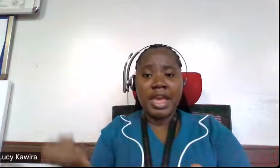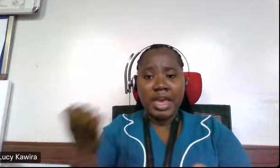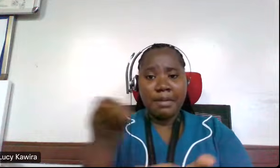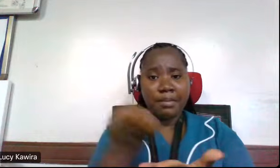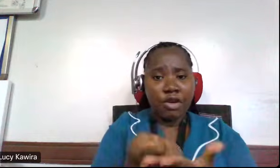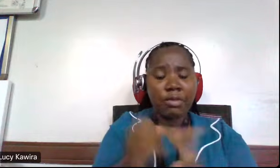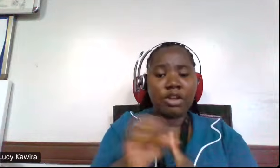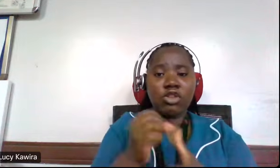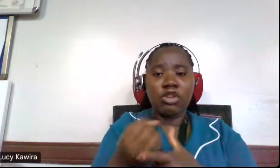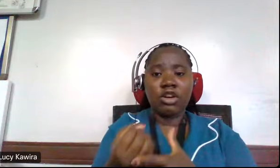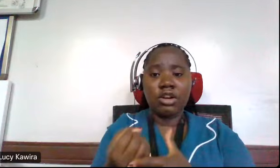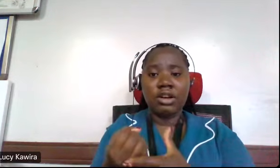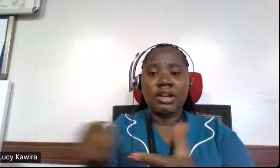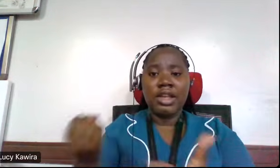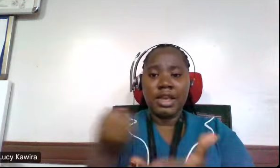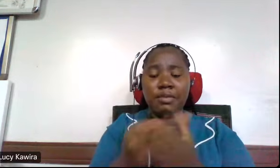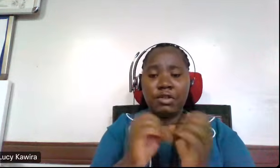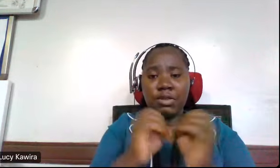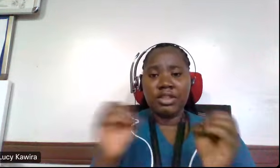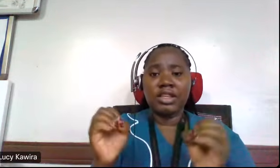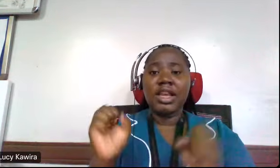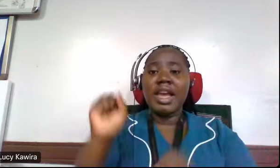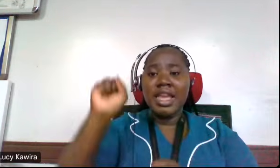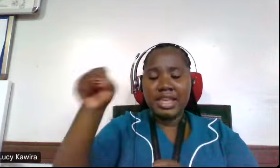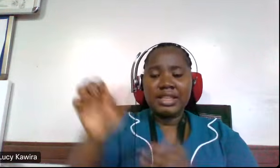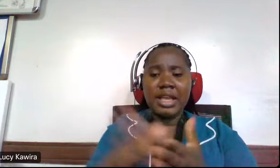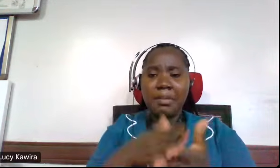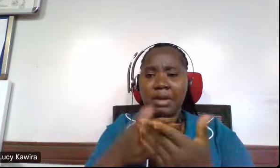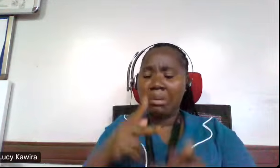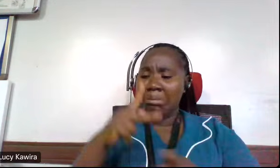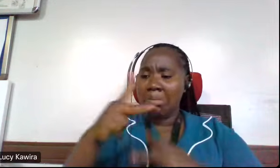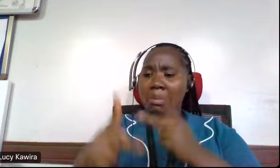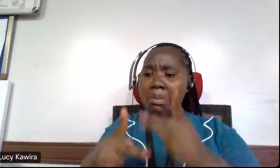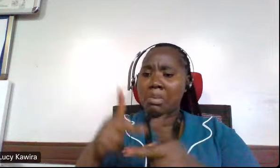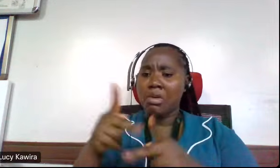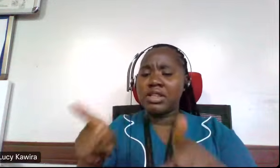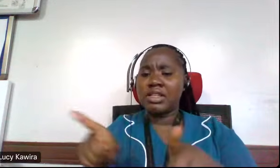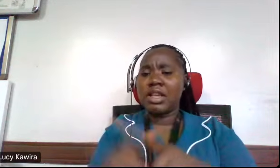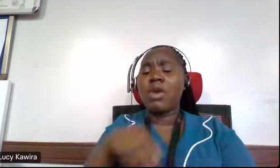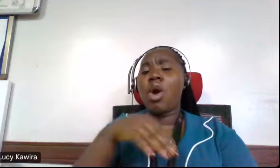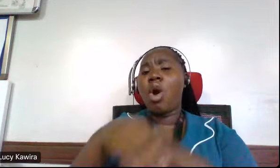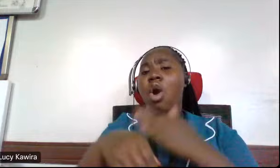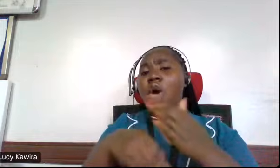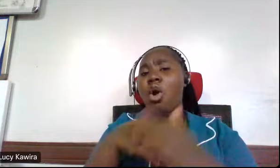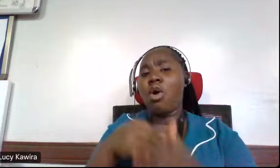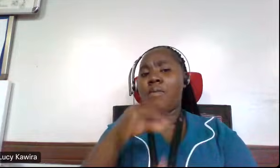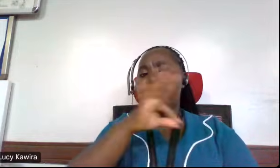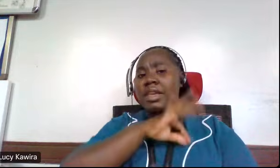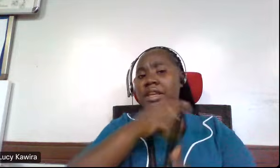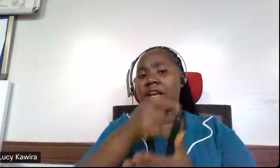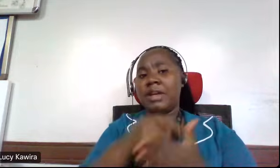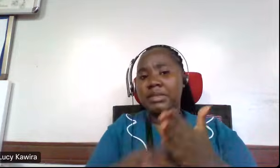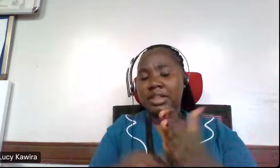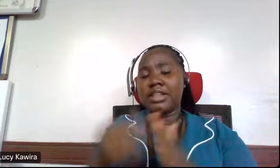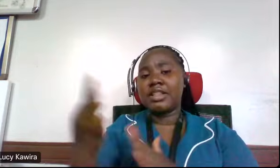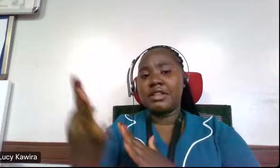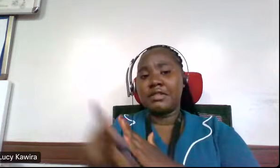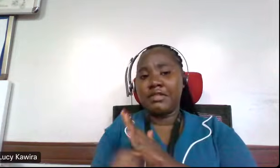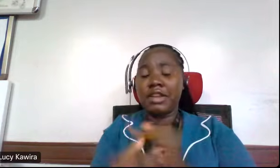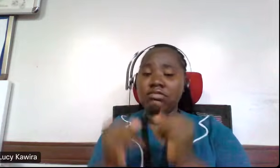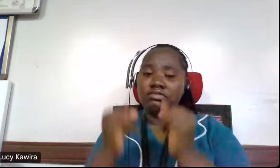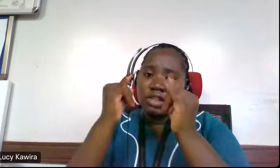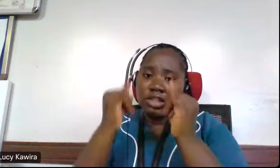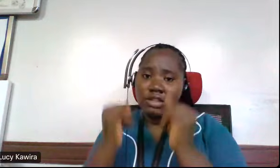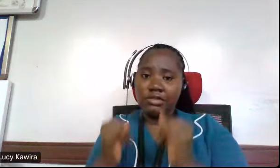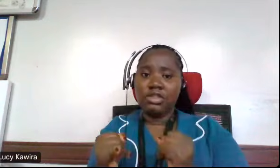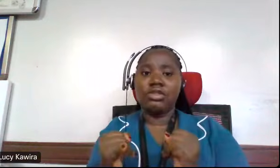So yes, it applies. The process is the same. It applies to all the income tax returns. So income tax individual, income